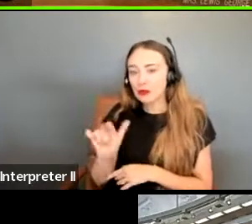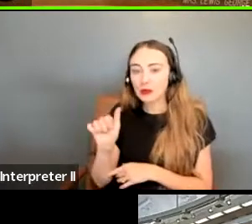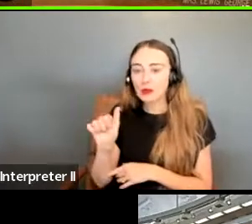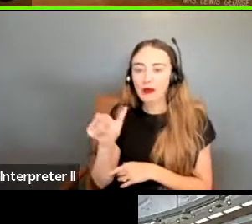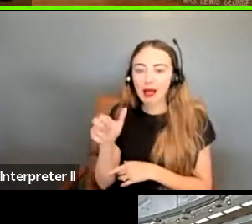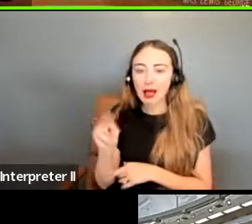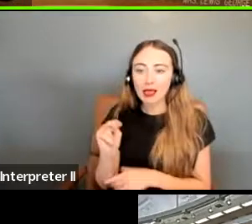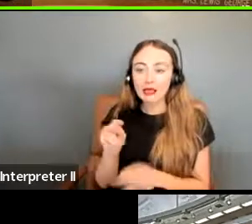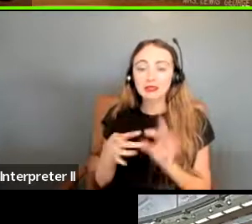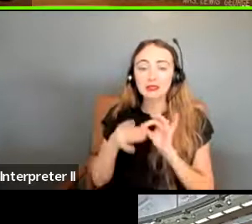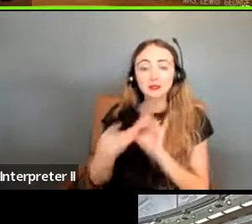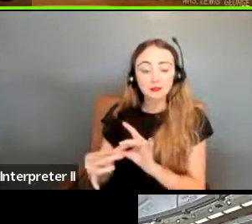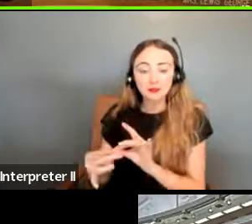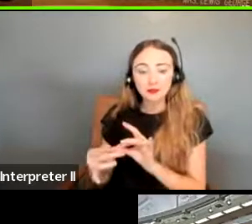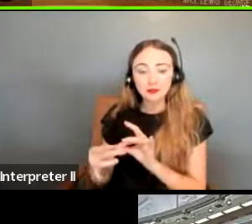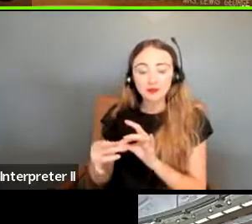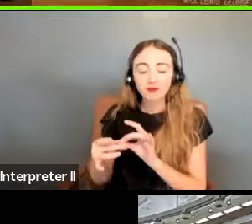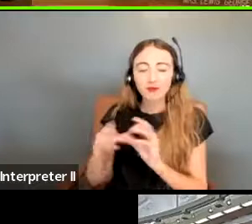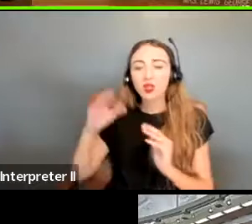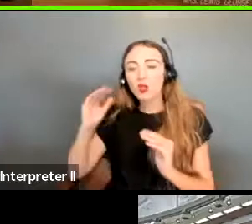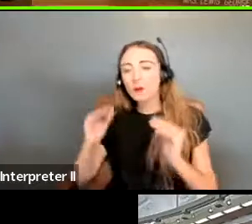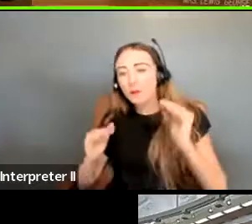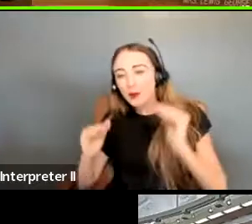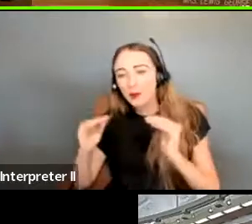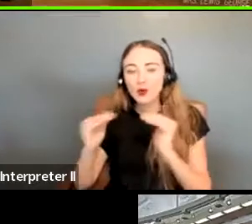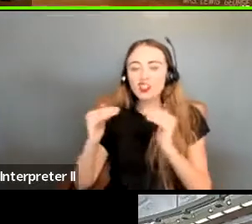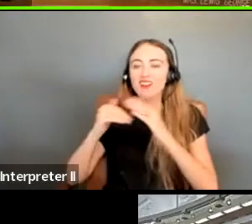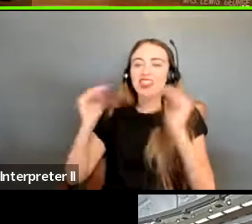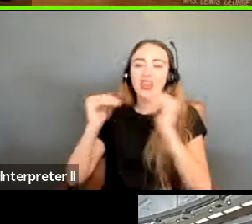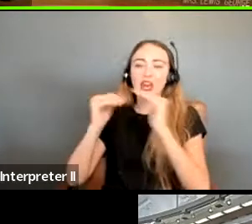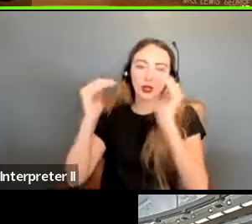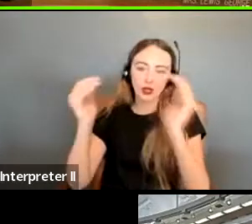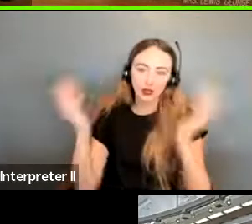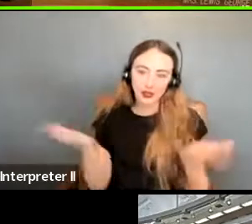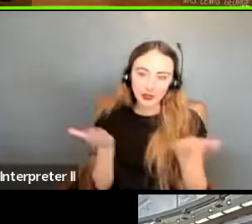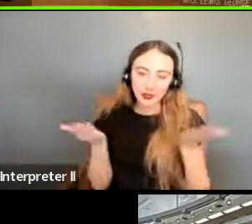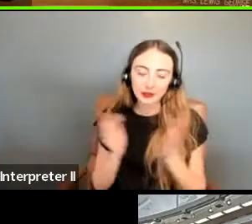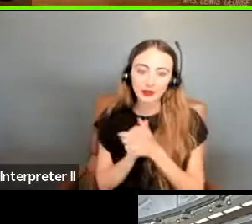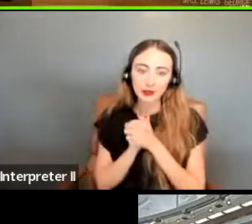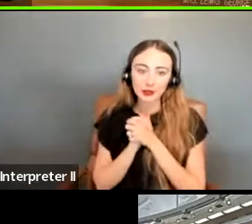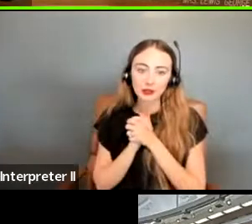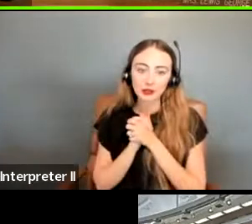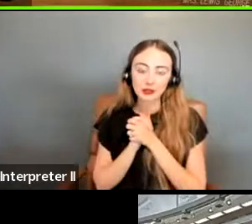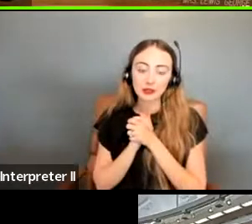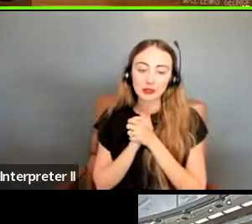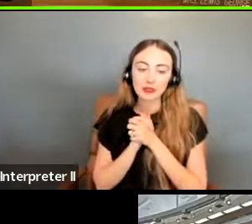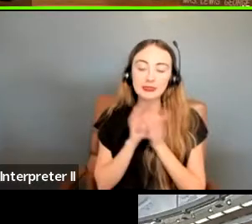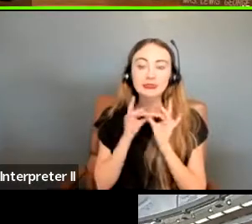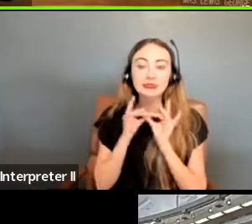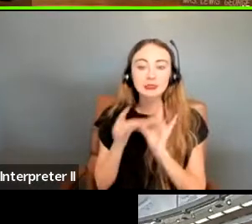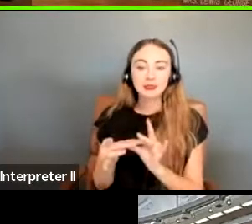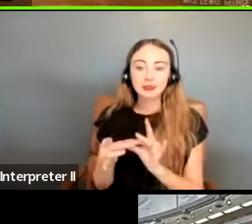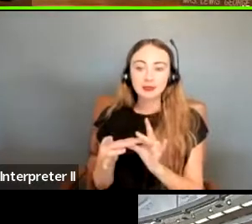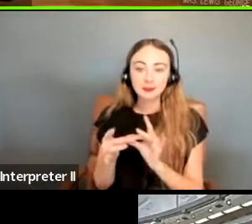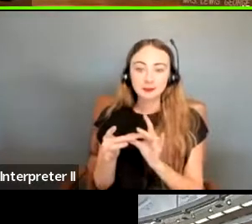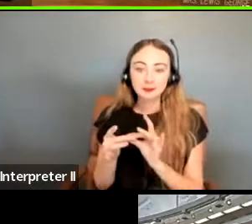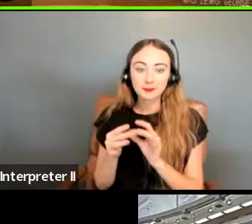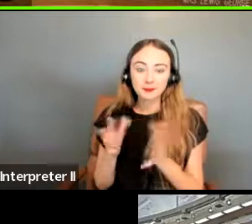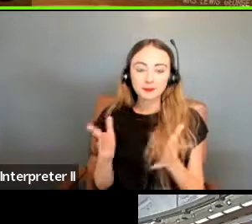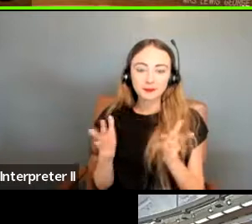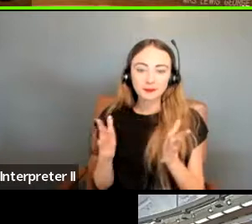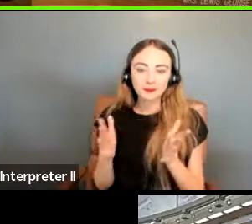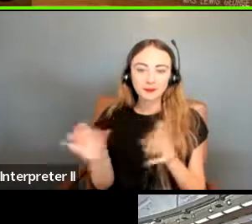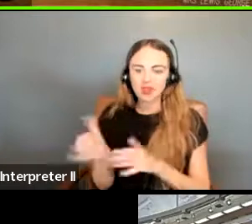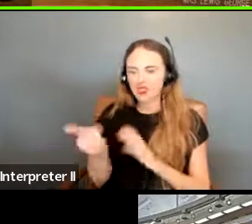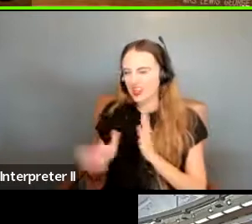Allen, in terms of the proportional effects of layering here. In terms of, and I think there's another